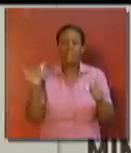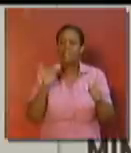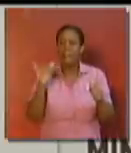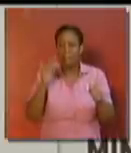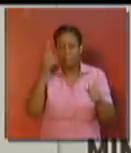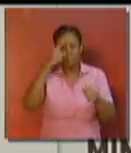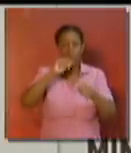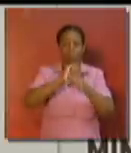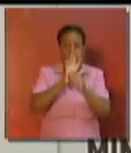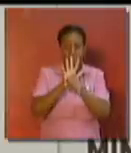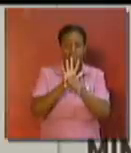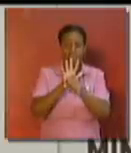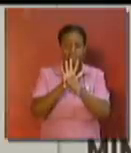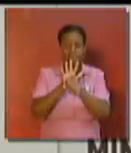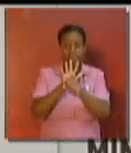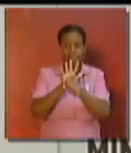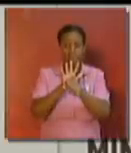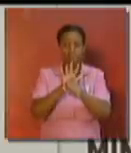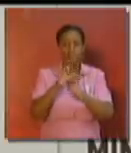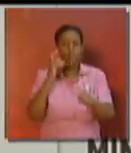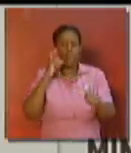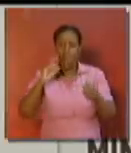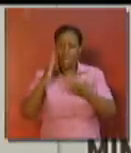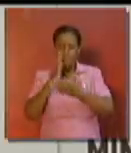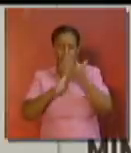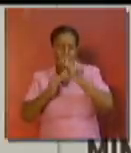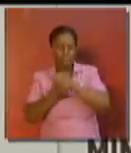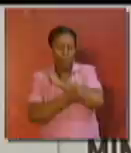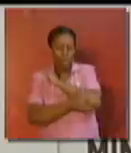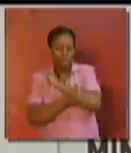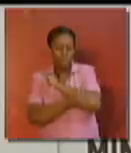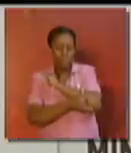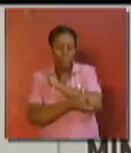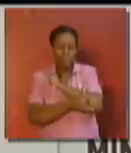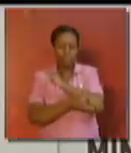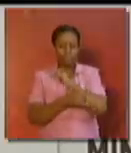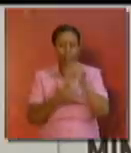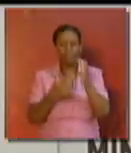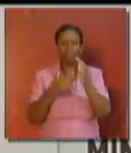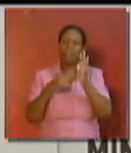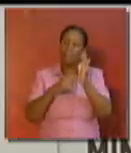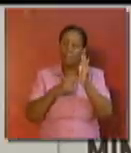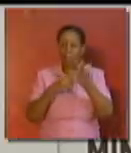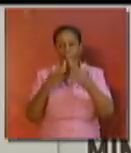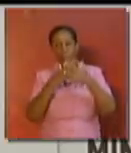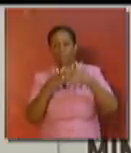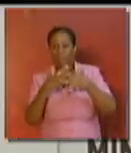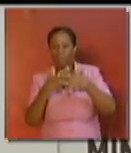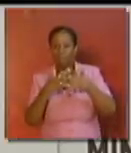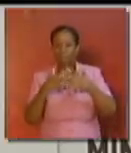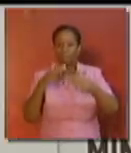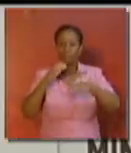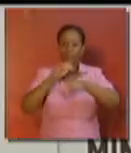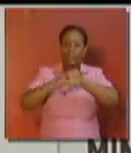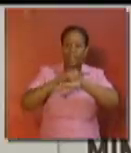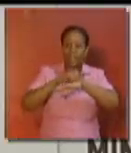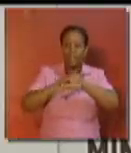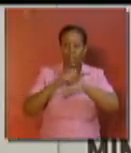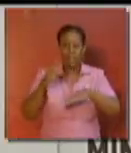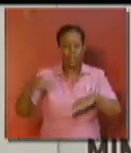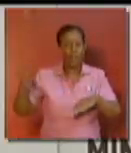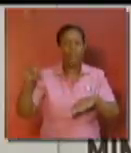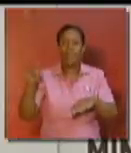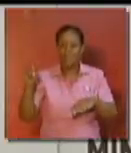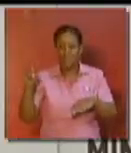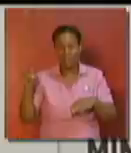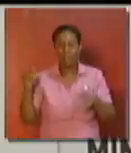you'll see this reported in the international media. United States, United Kingdom. And they have chosen to do so. They have taken a